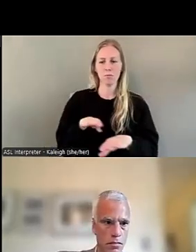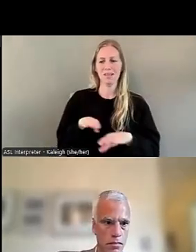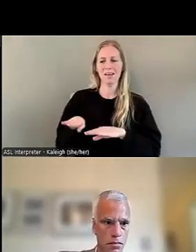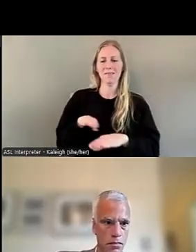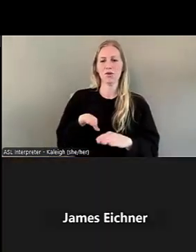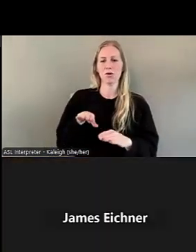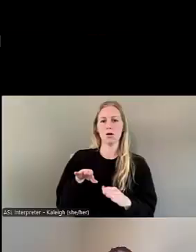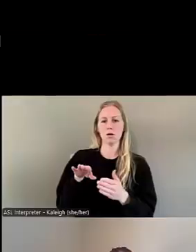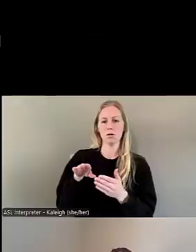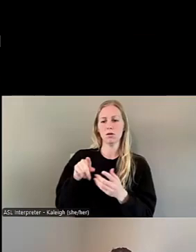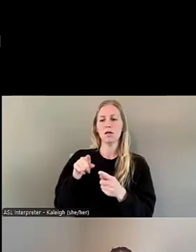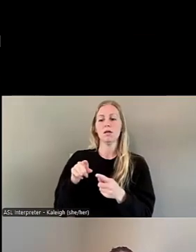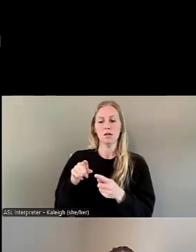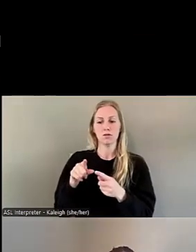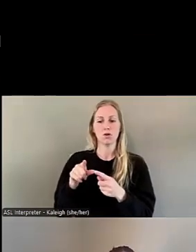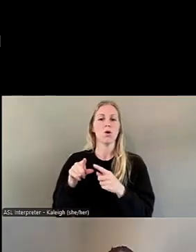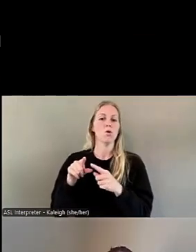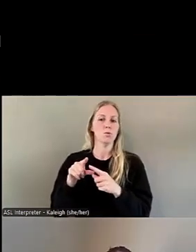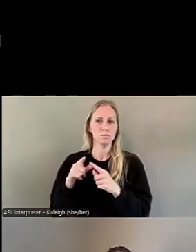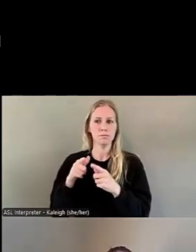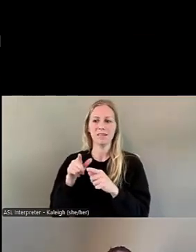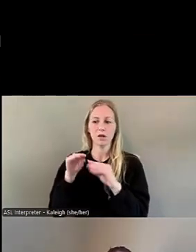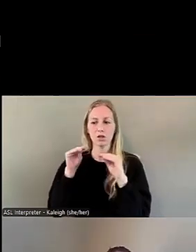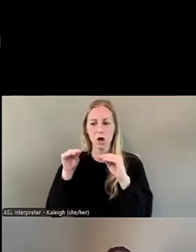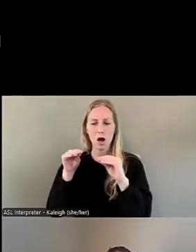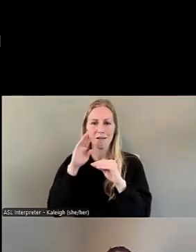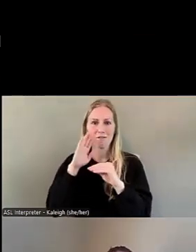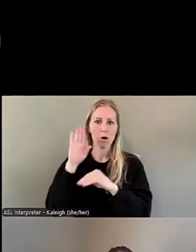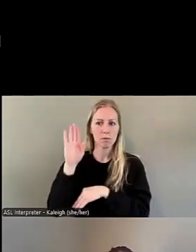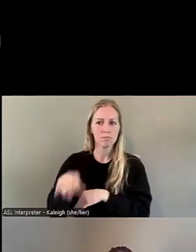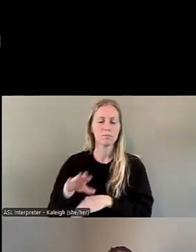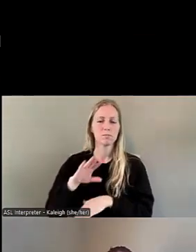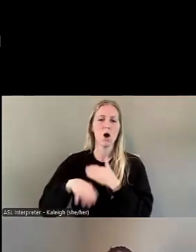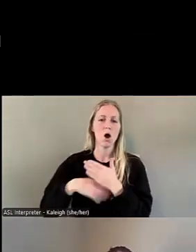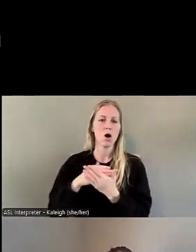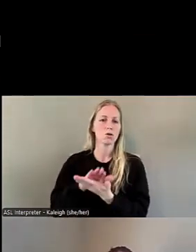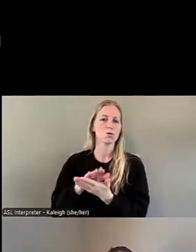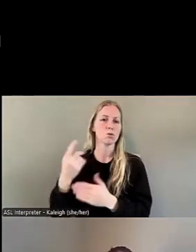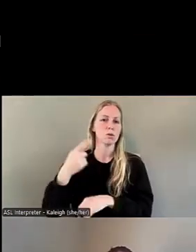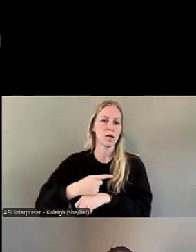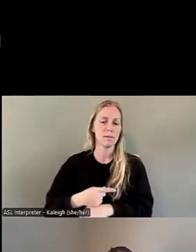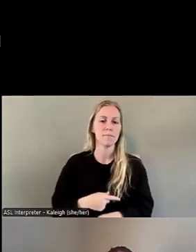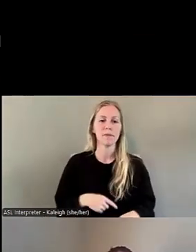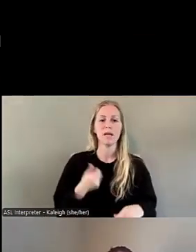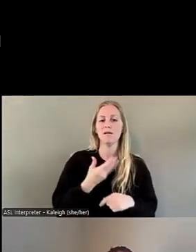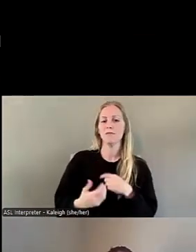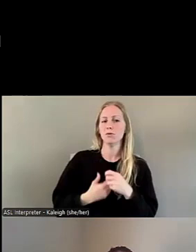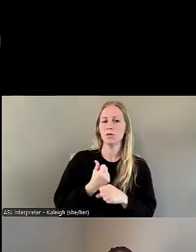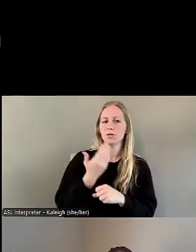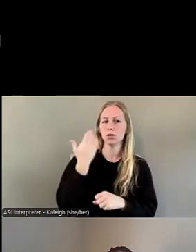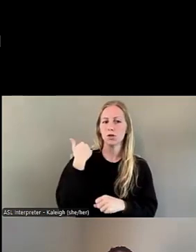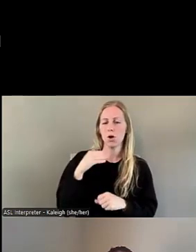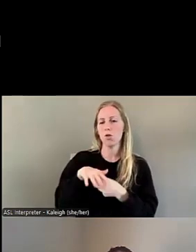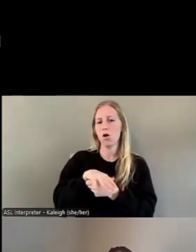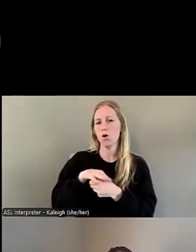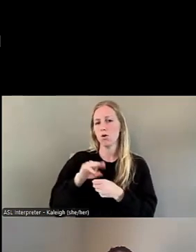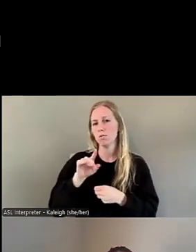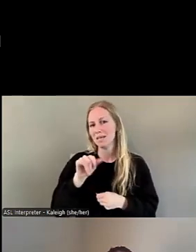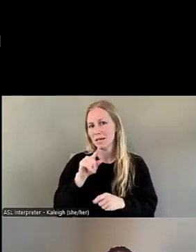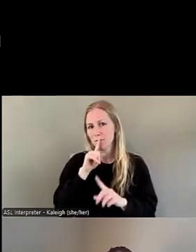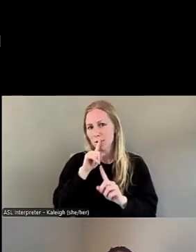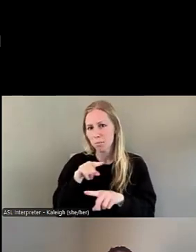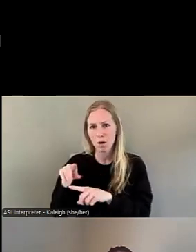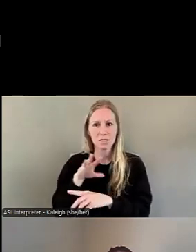all or part of the school day. A few years ago, we learned through local media reports and advocates that the